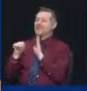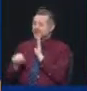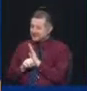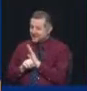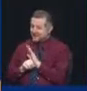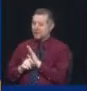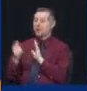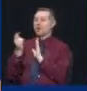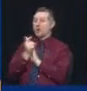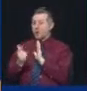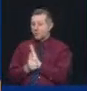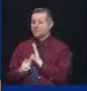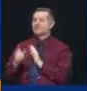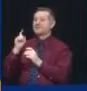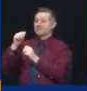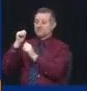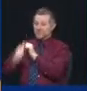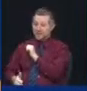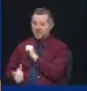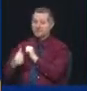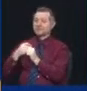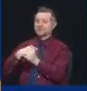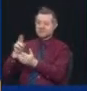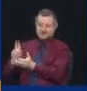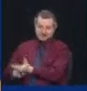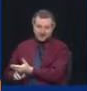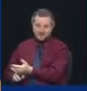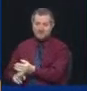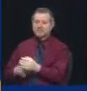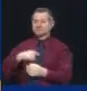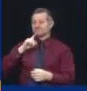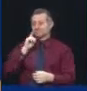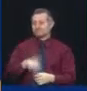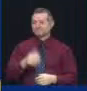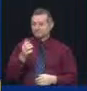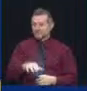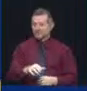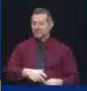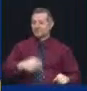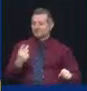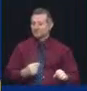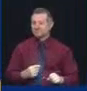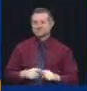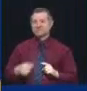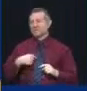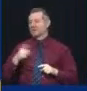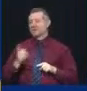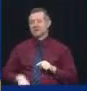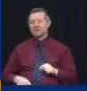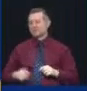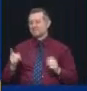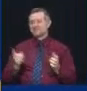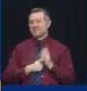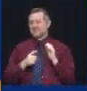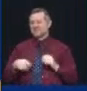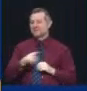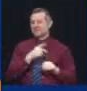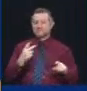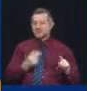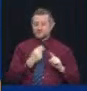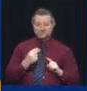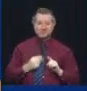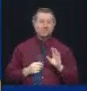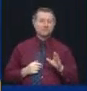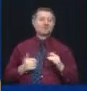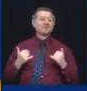vaccine. And you cannot mandate any of these vaccines yet